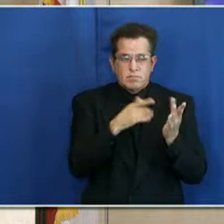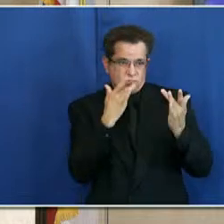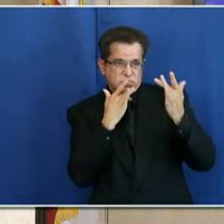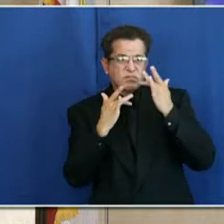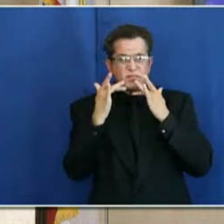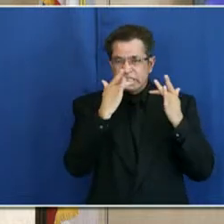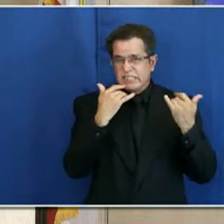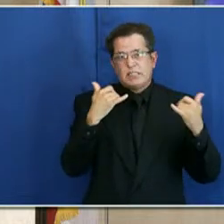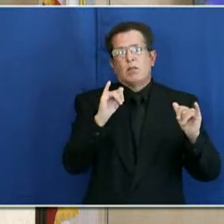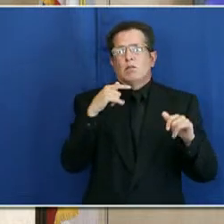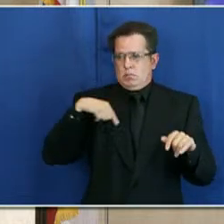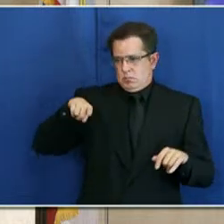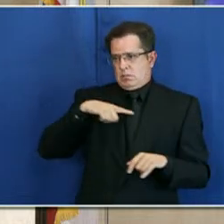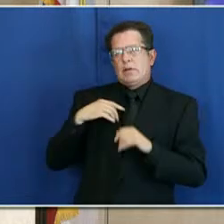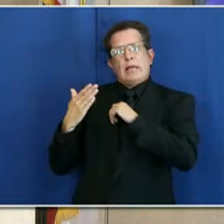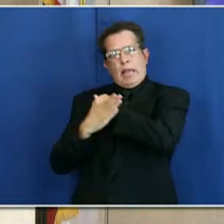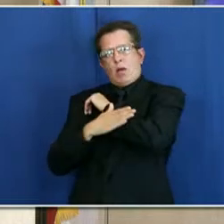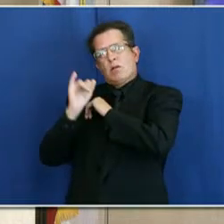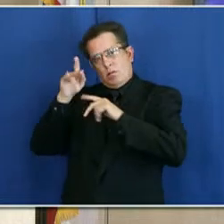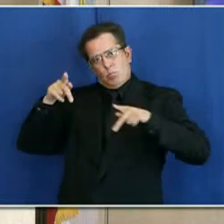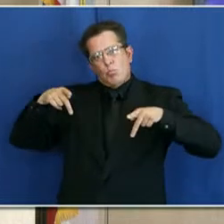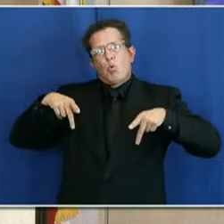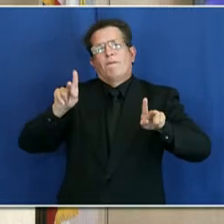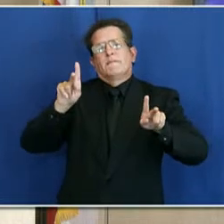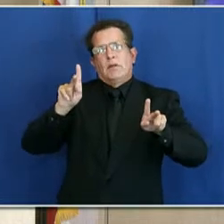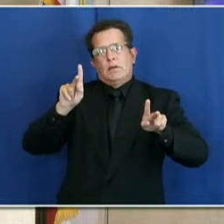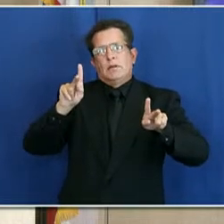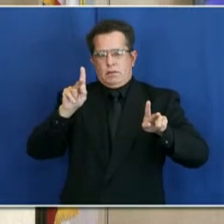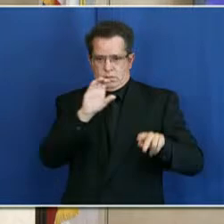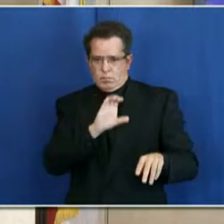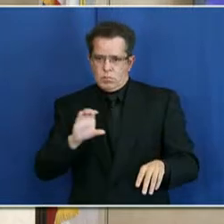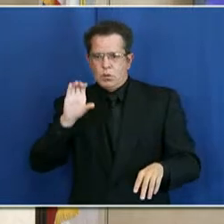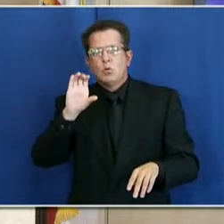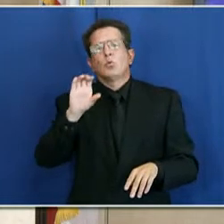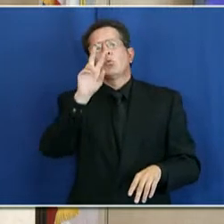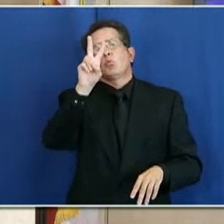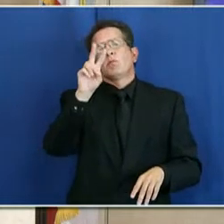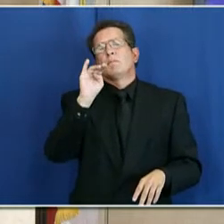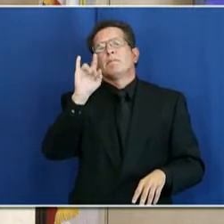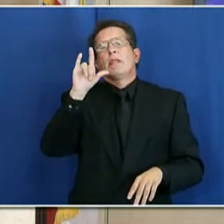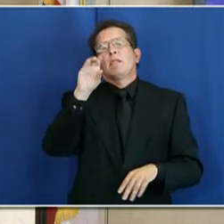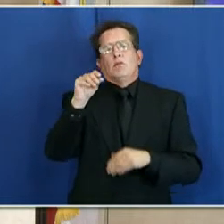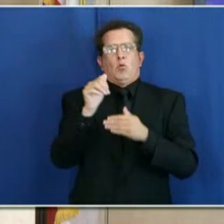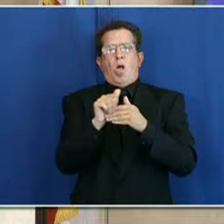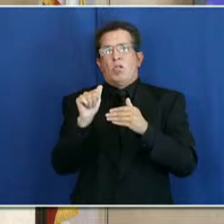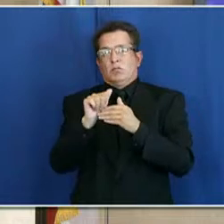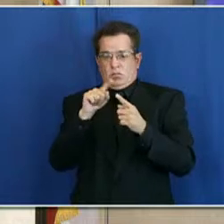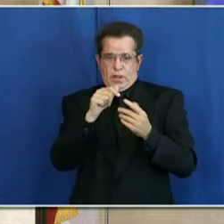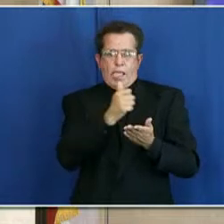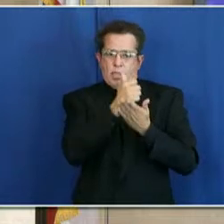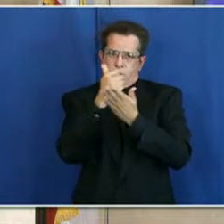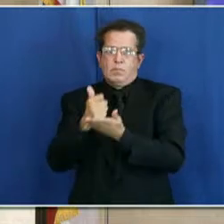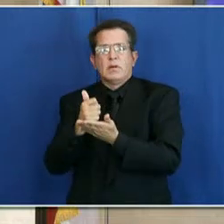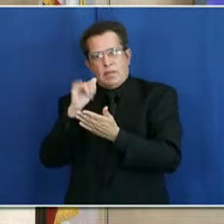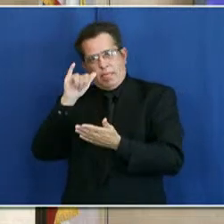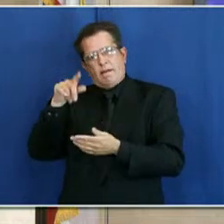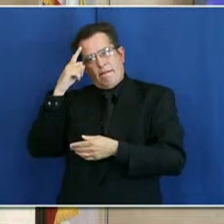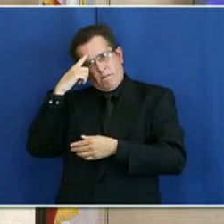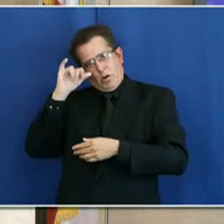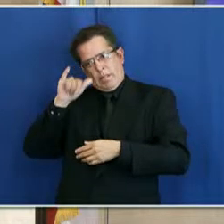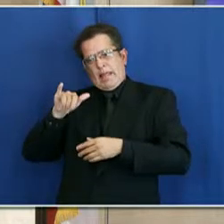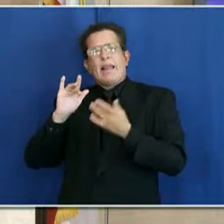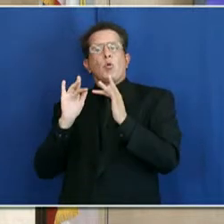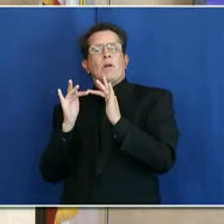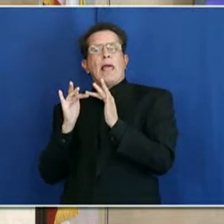forward. And so yesterday, our county approved my budget change letter to allocate $2 million to help bridge that digital divide for